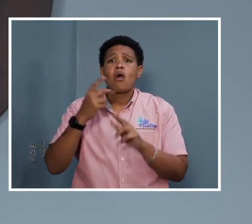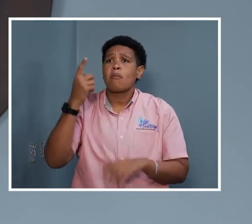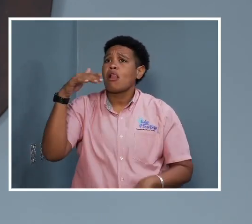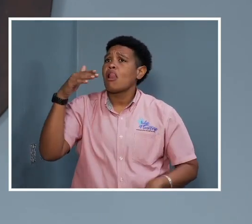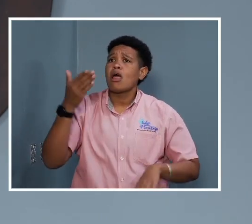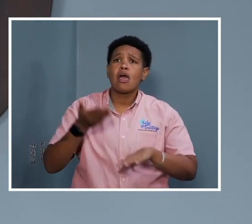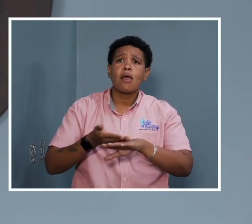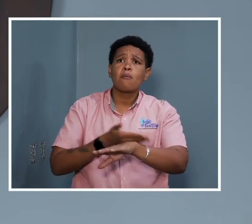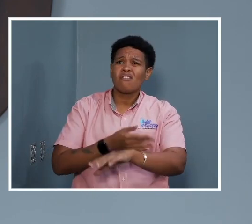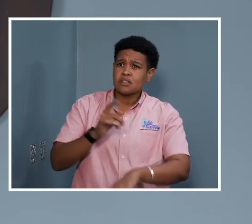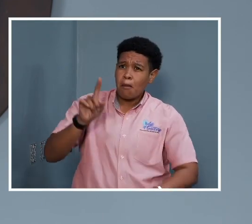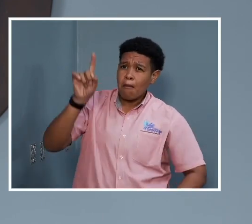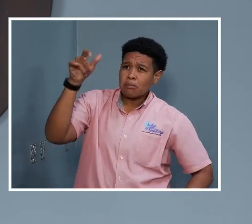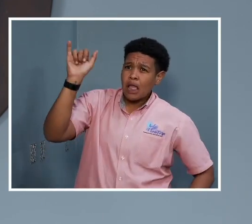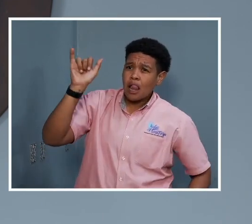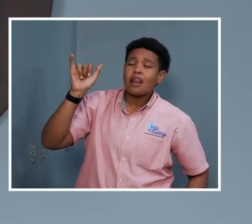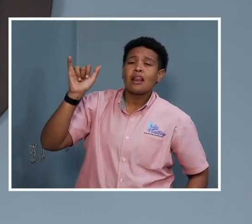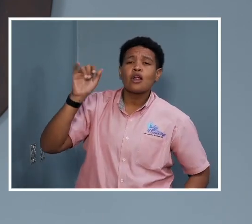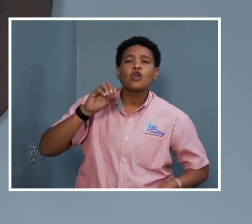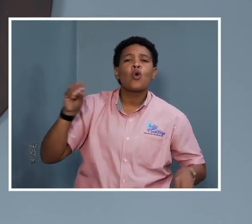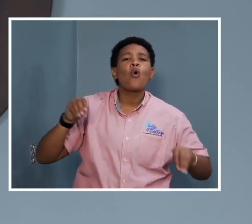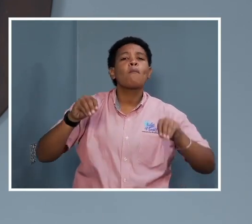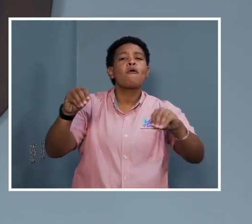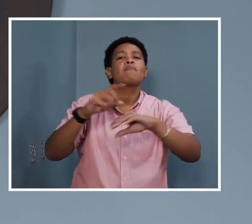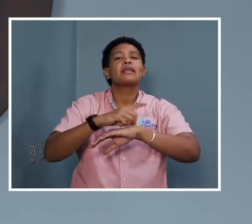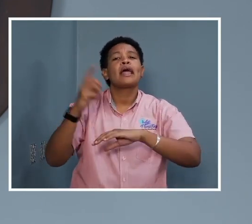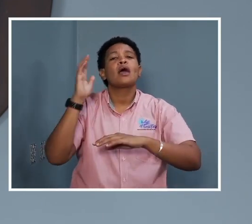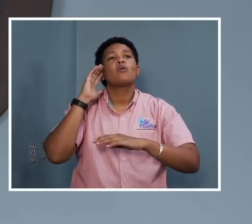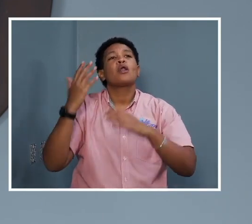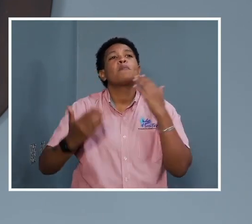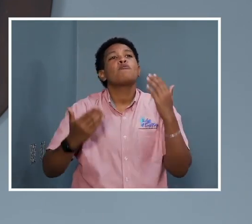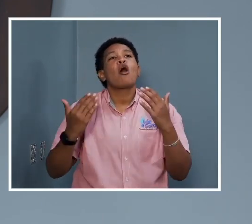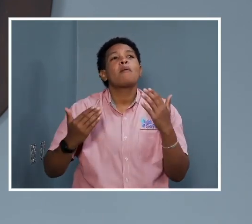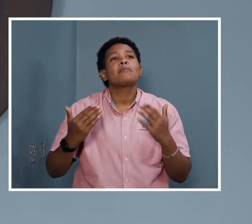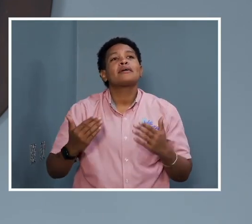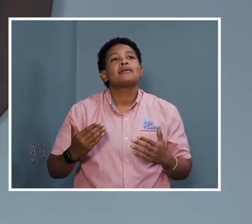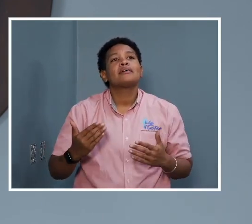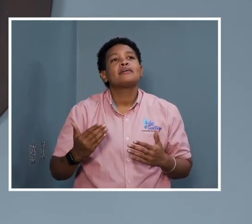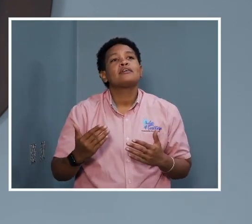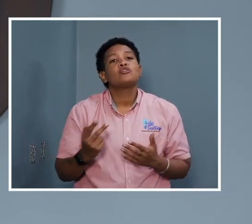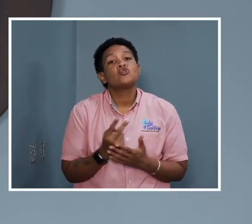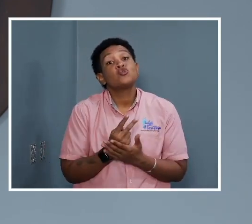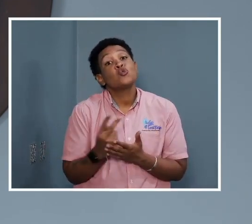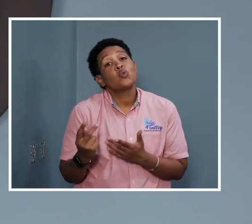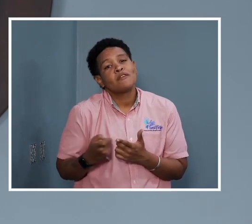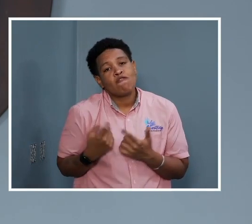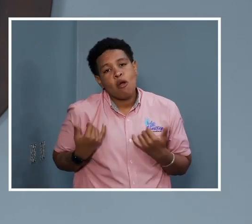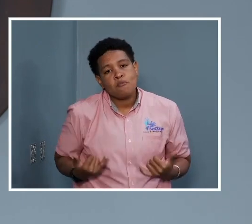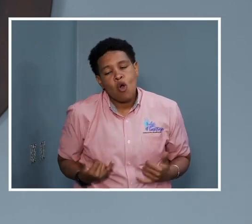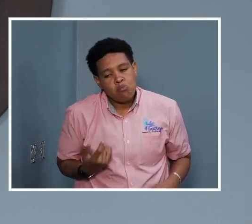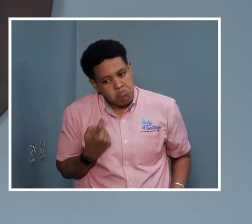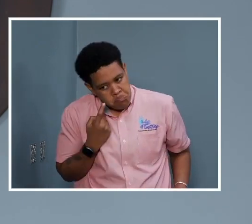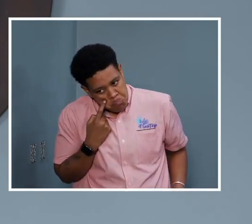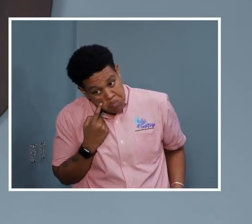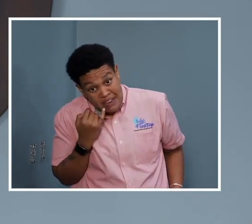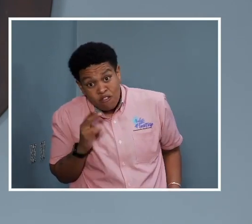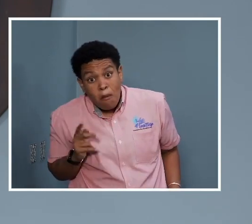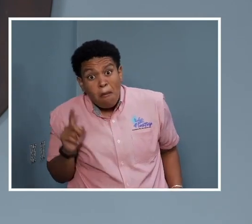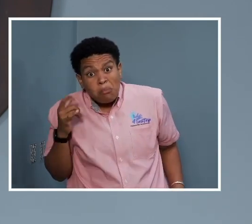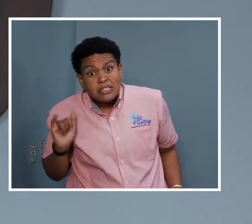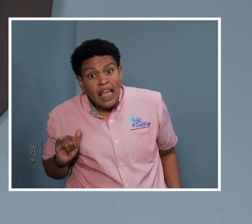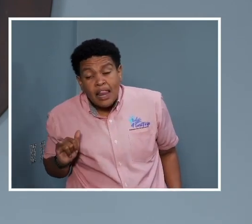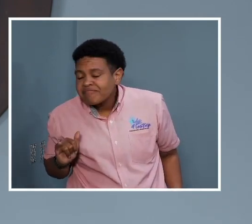of improving, will probably come, give it 2 weeks from now. So we